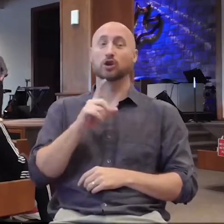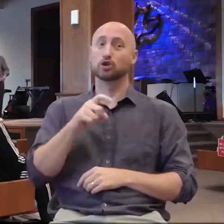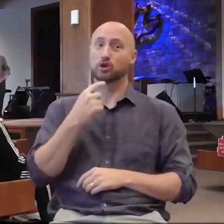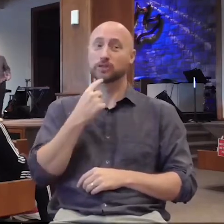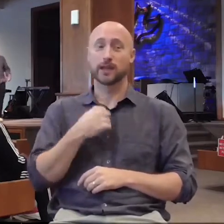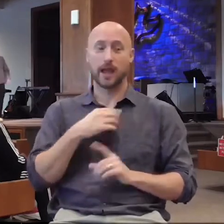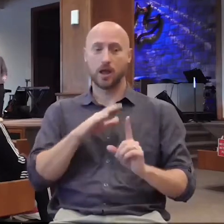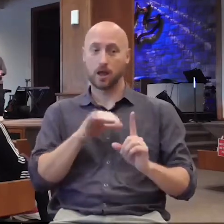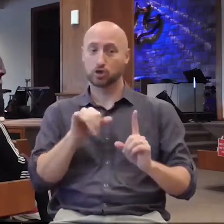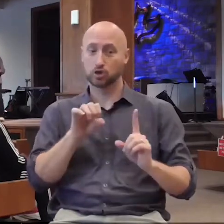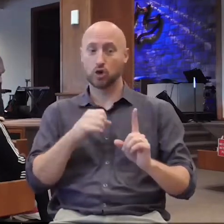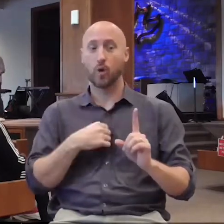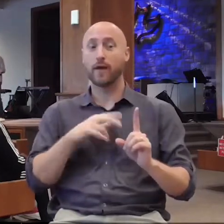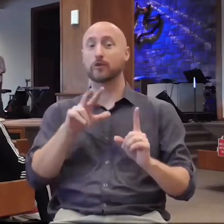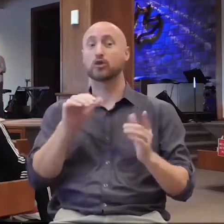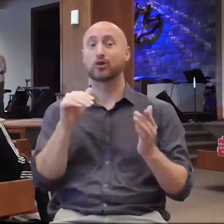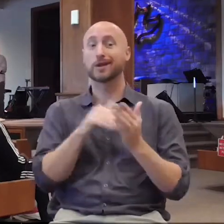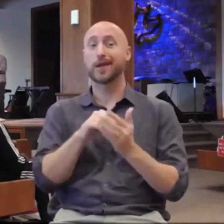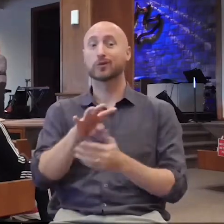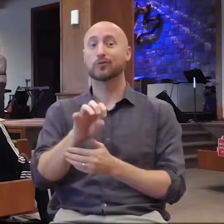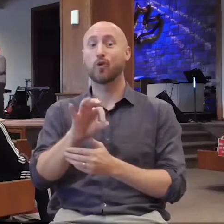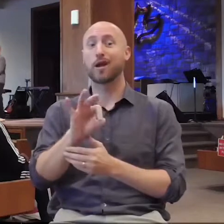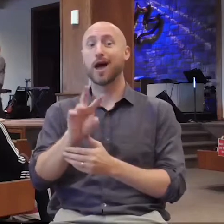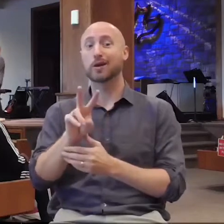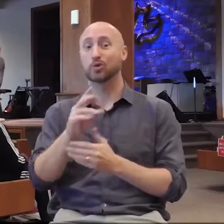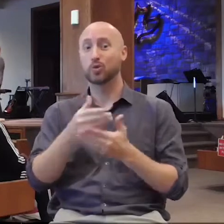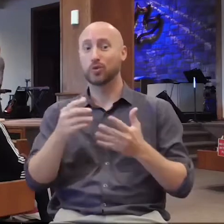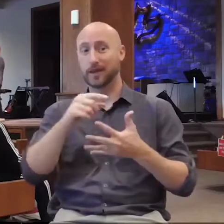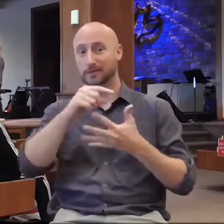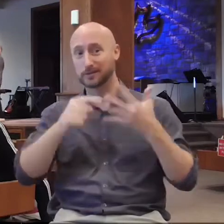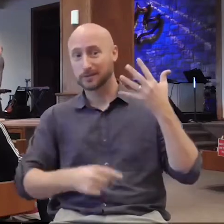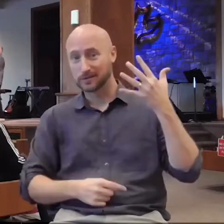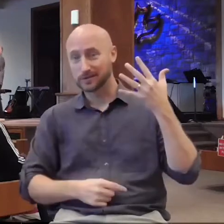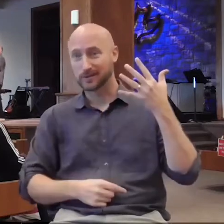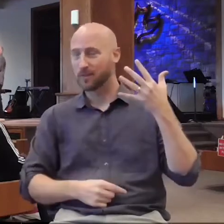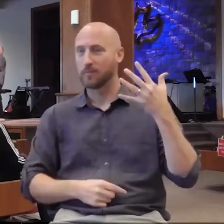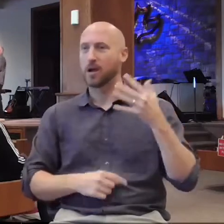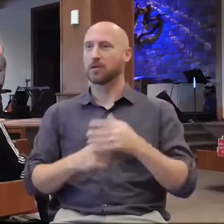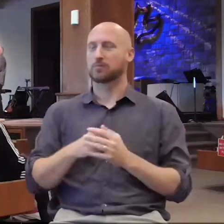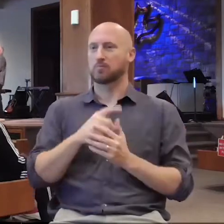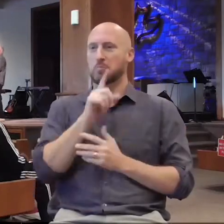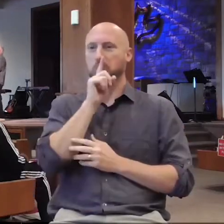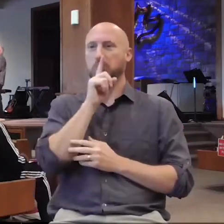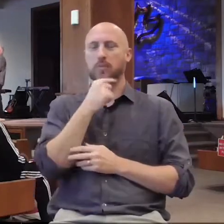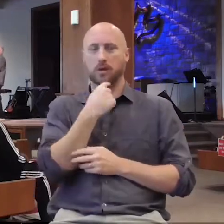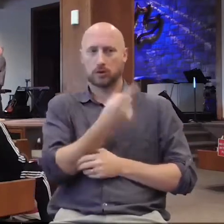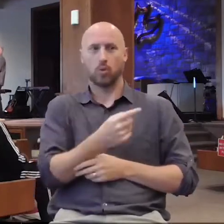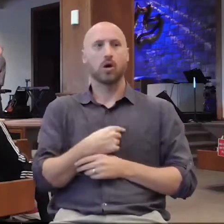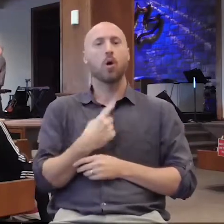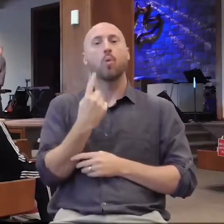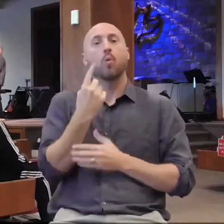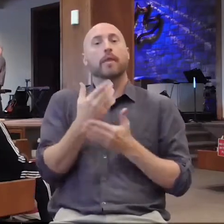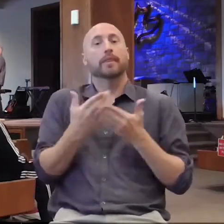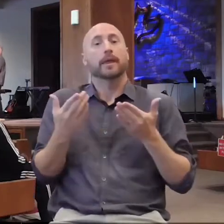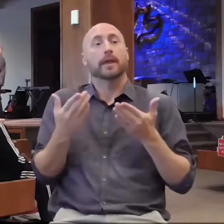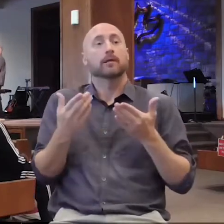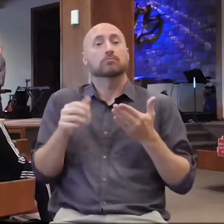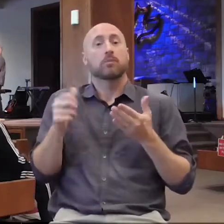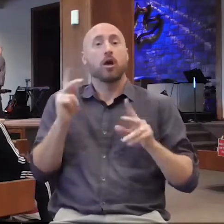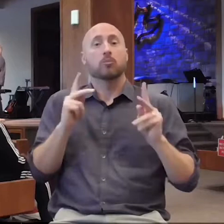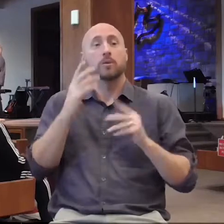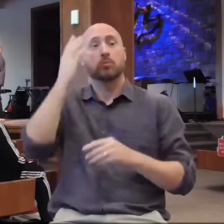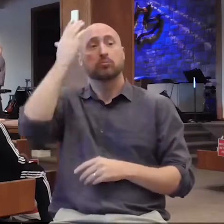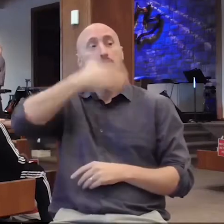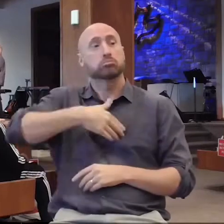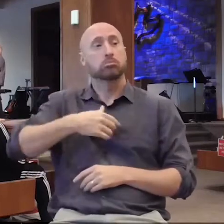know. There's one thing here. And he says, that one thing that nobody else recognizes that